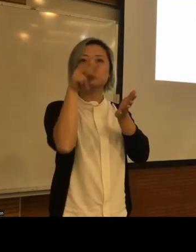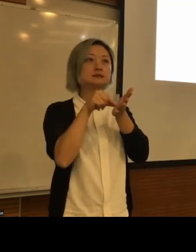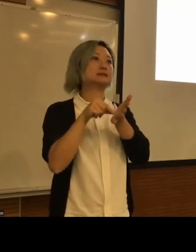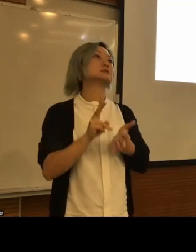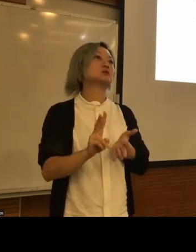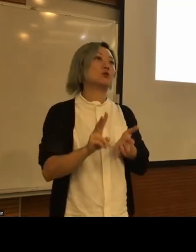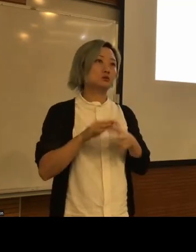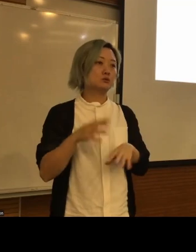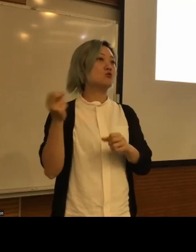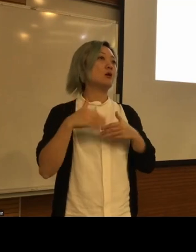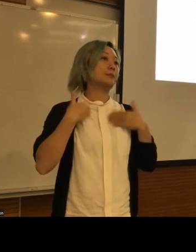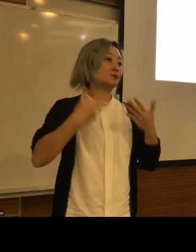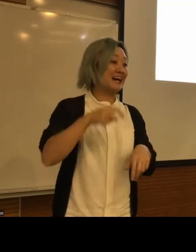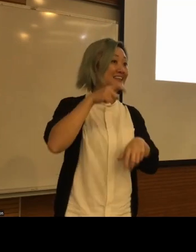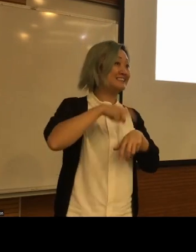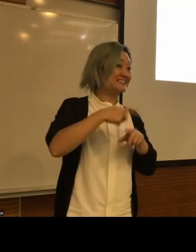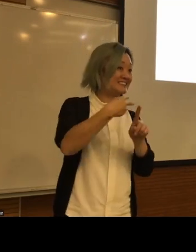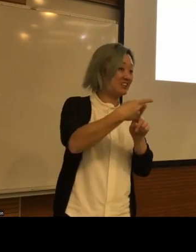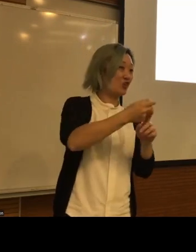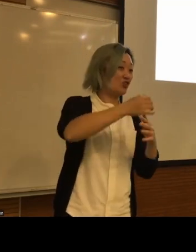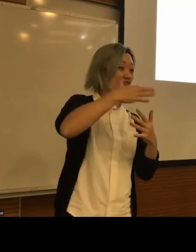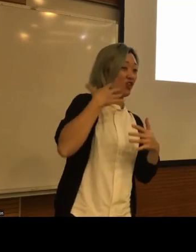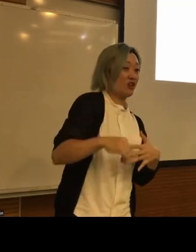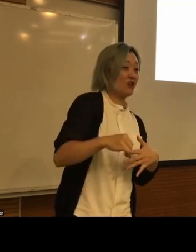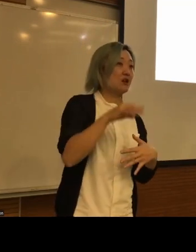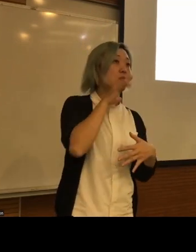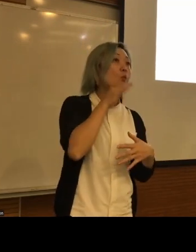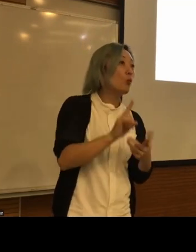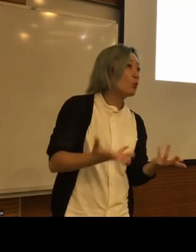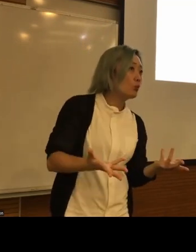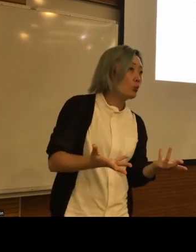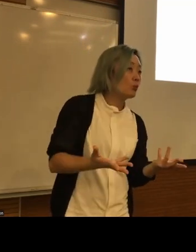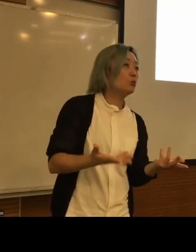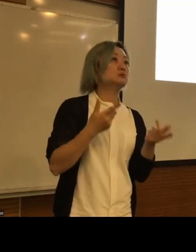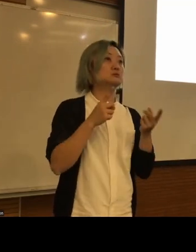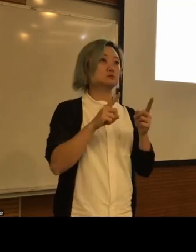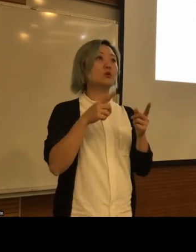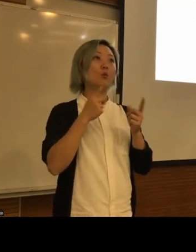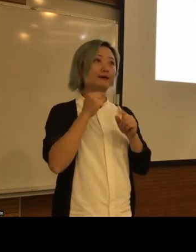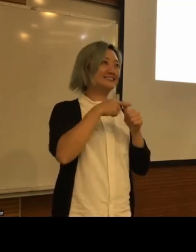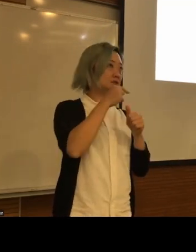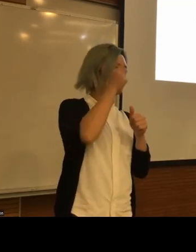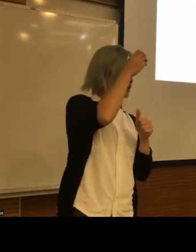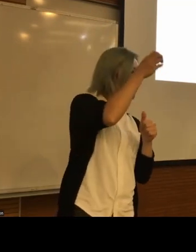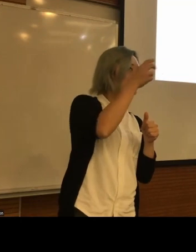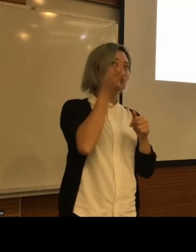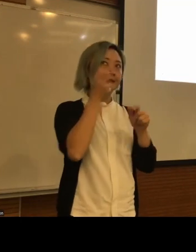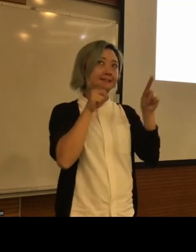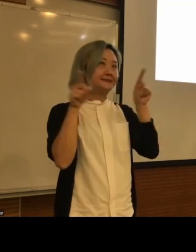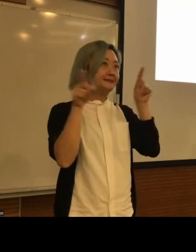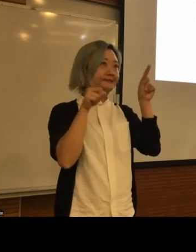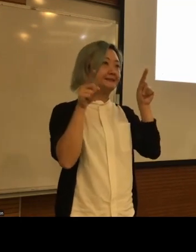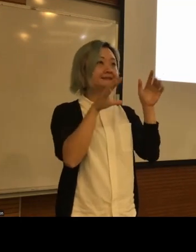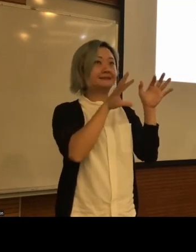linguistic quality of the output, and to what extent can you move away from something that is linguistic? Right. Yeah, thank